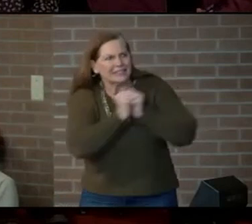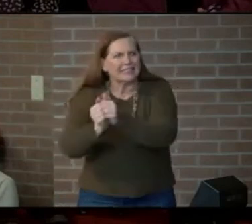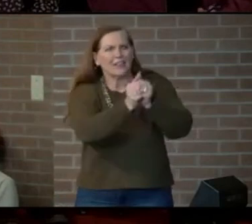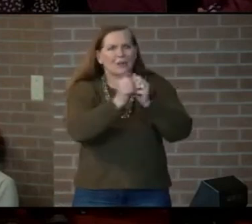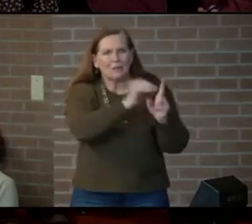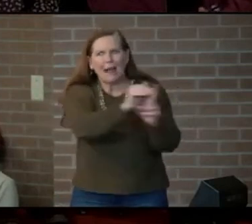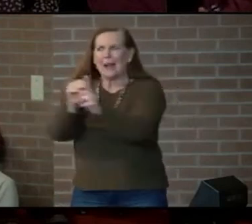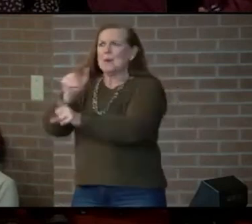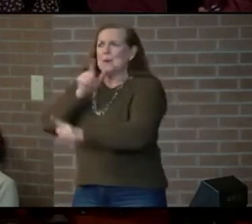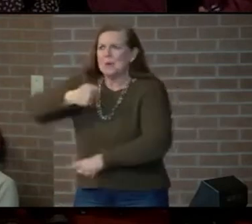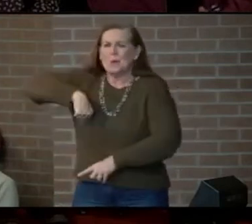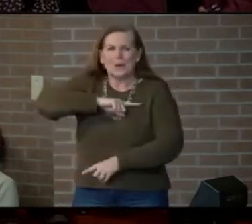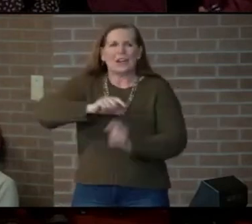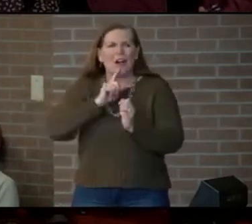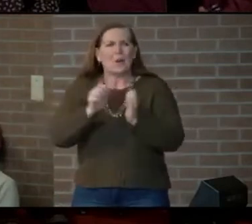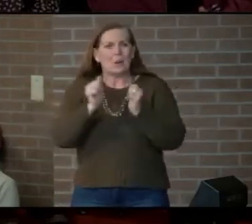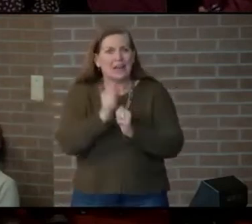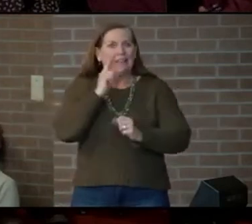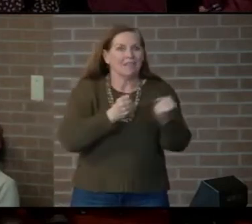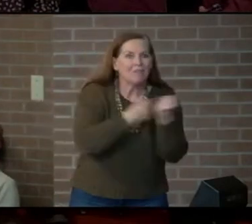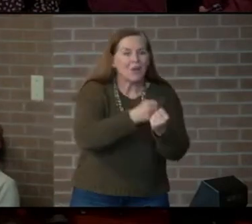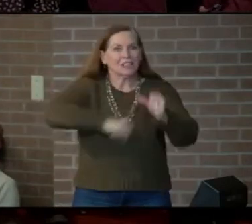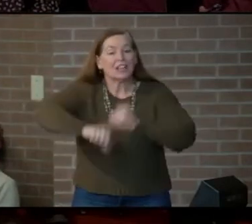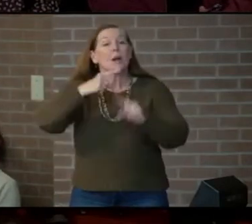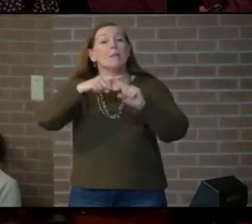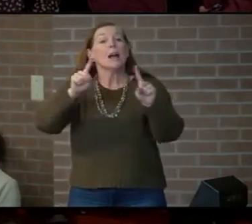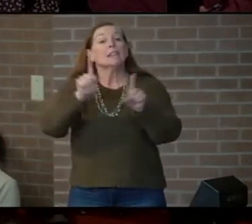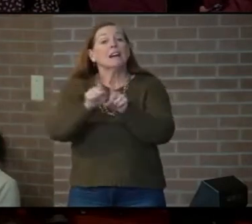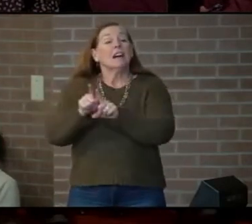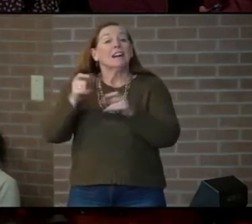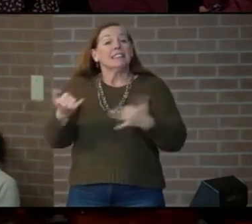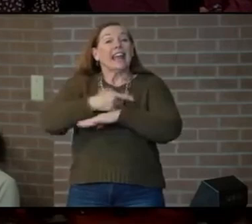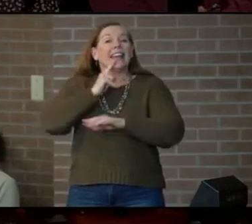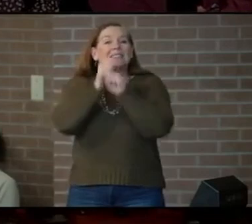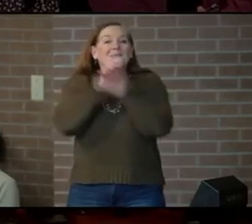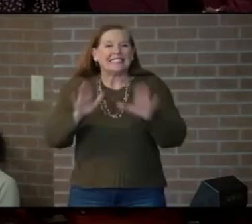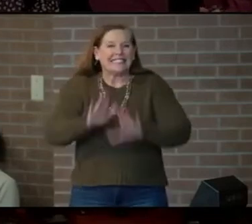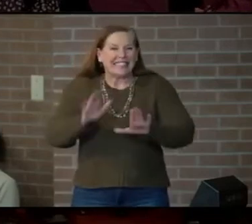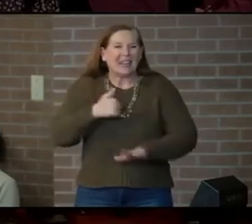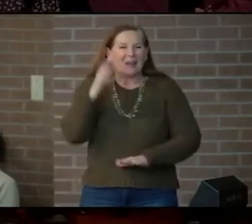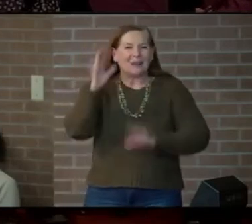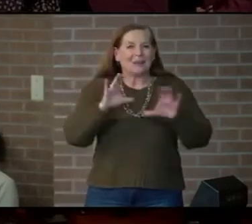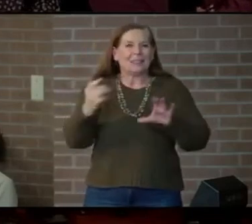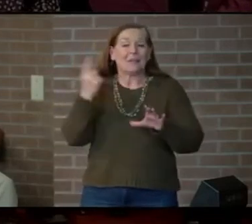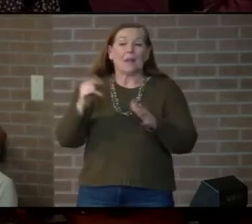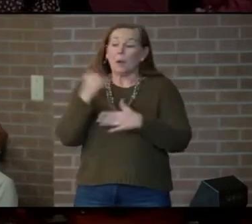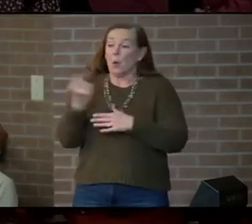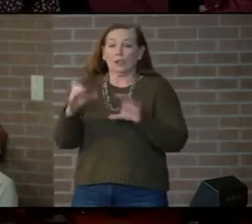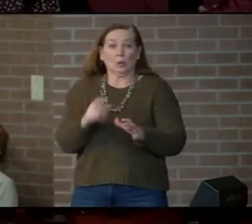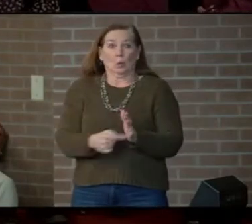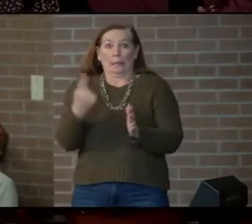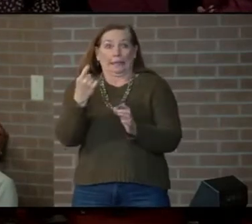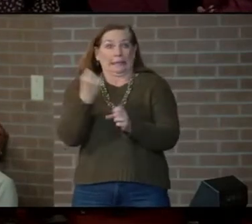with and for one another, but also today is Blessing Sunday, and so a little bit later on in the service, we're going to be doing something that we only do once a year,